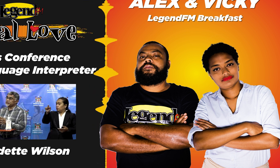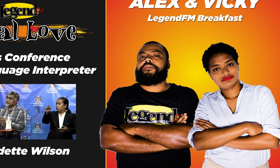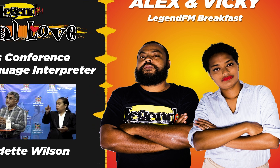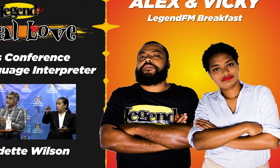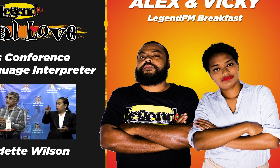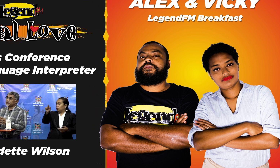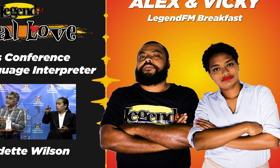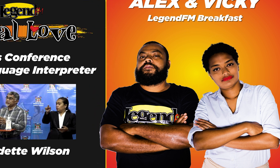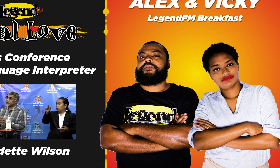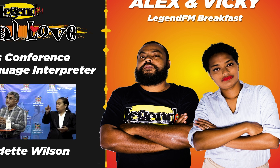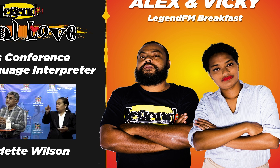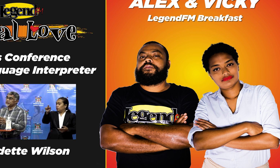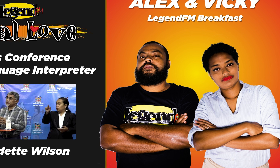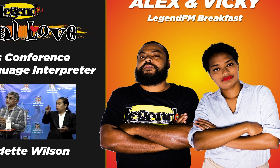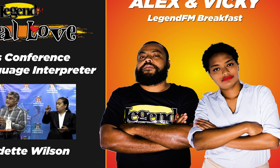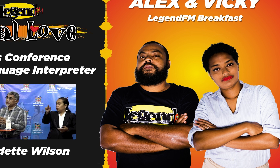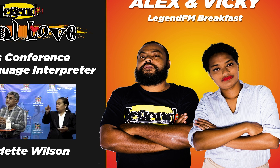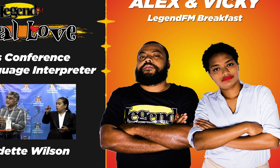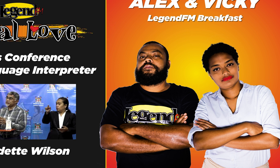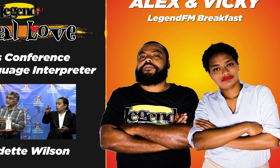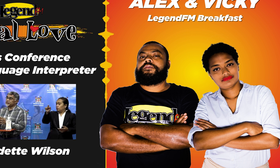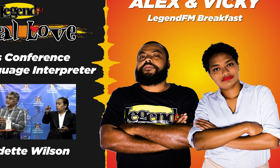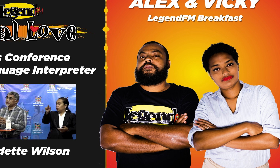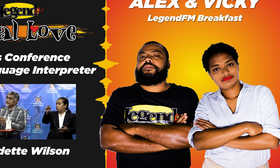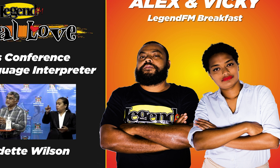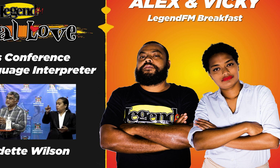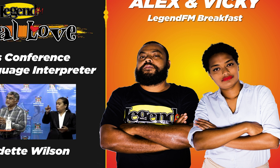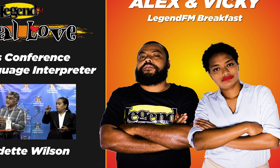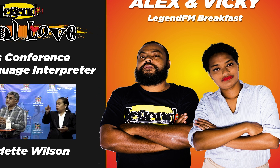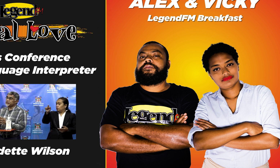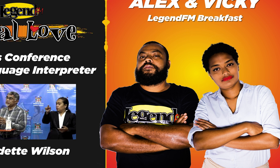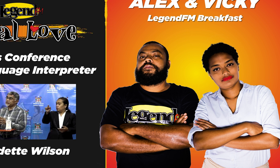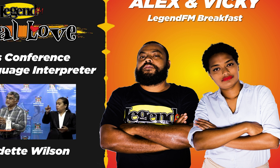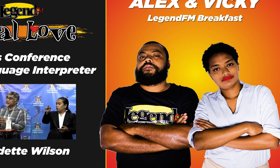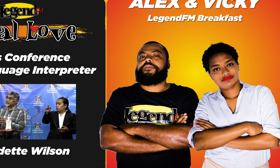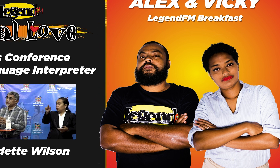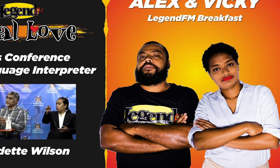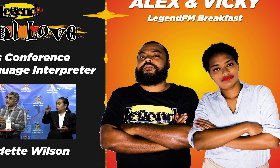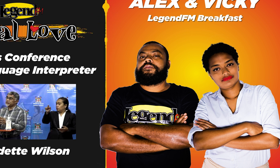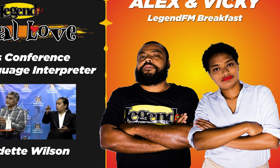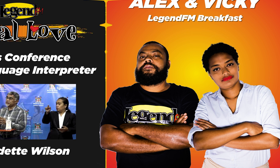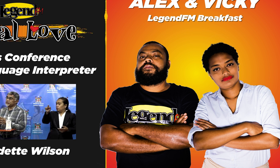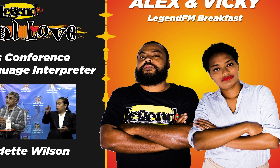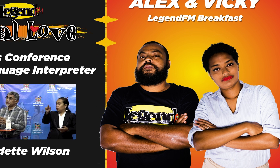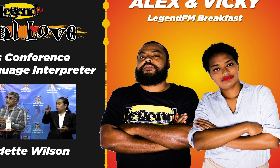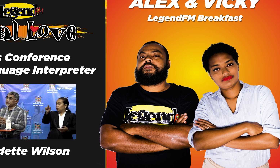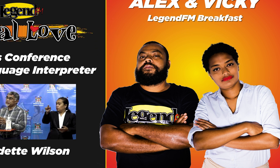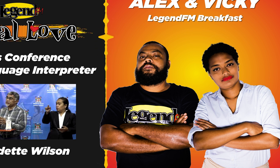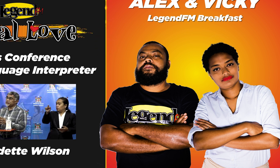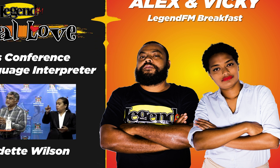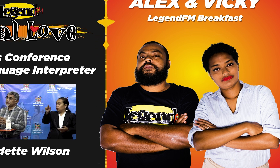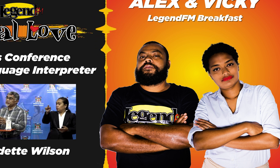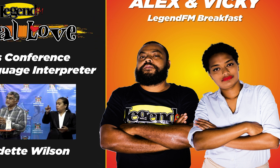that? The mask covers our mouth and nose. That's most or half of our face. For effective interpretation, we use our